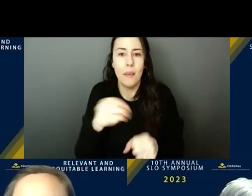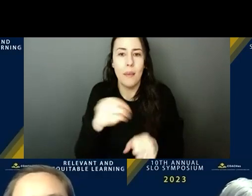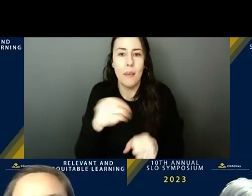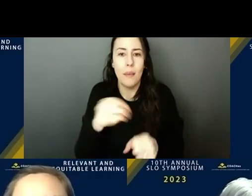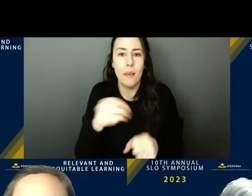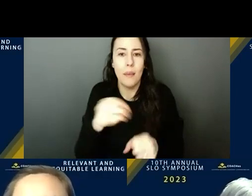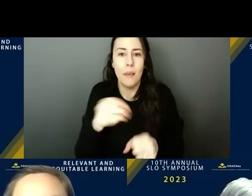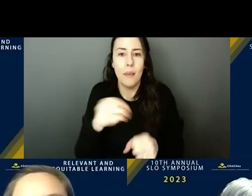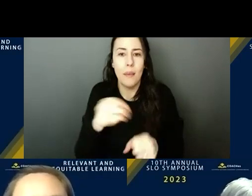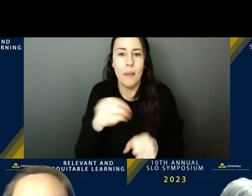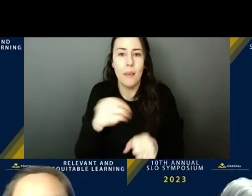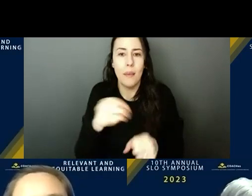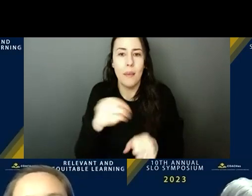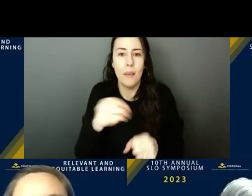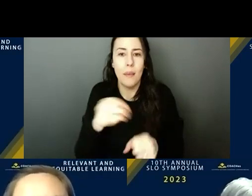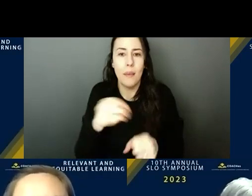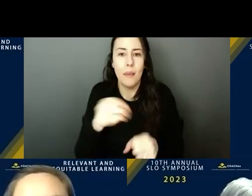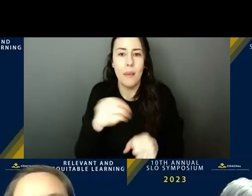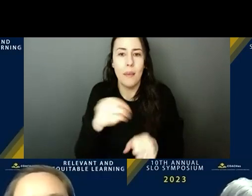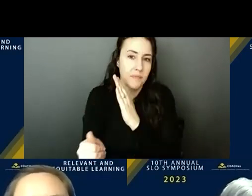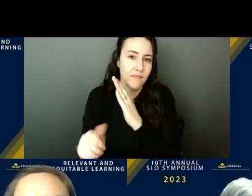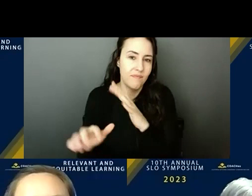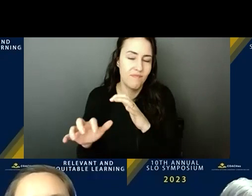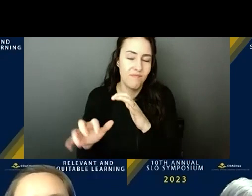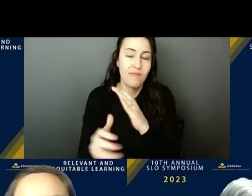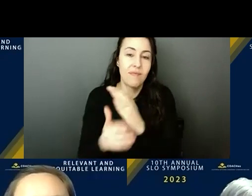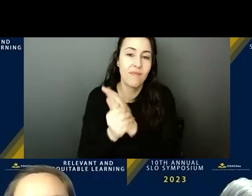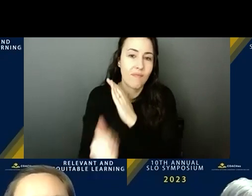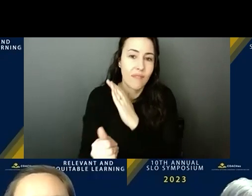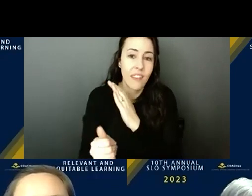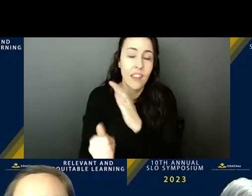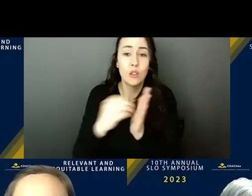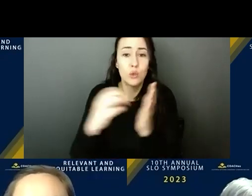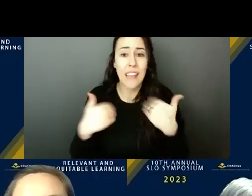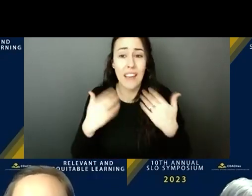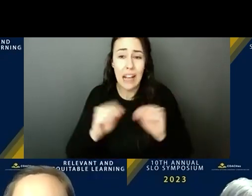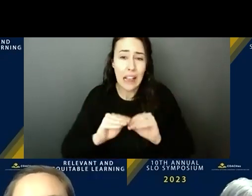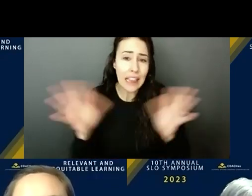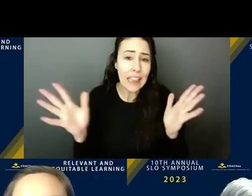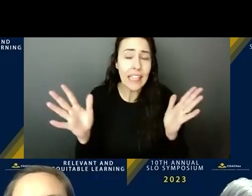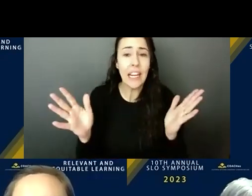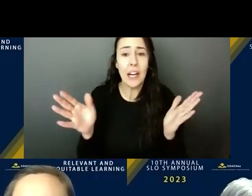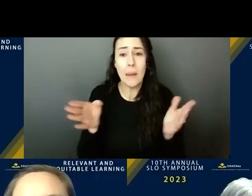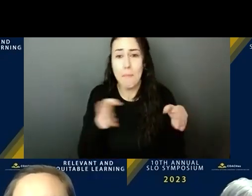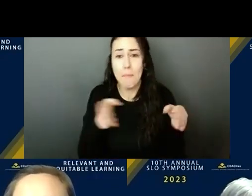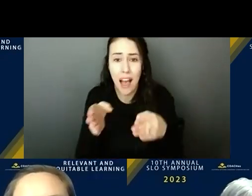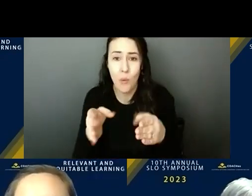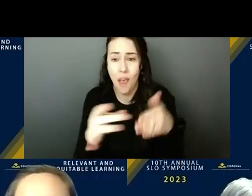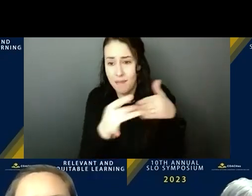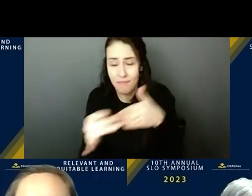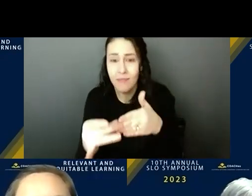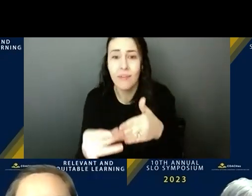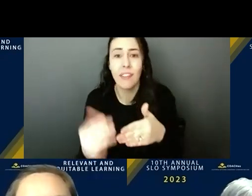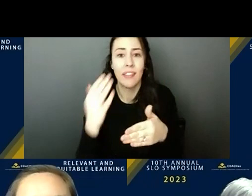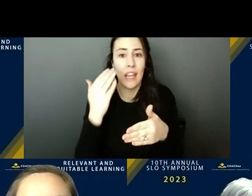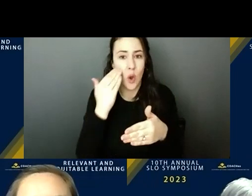competencies, but all of it is laid out from beginning to end, and students have a clear pathway along the way. You also want to think of it, though,